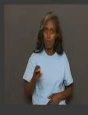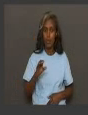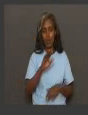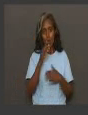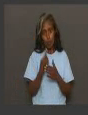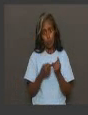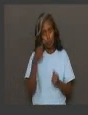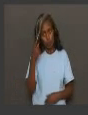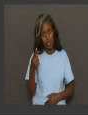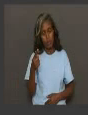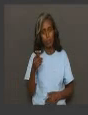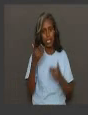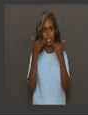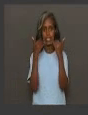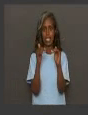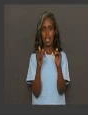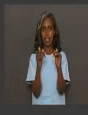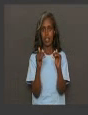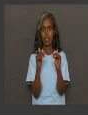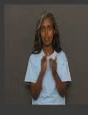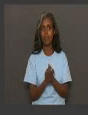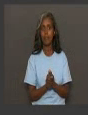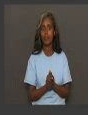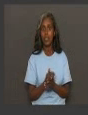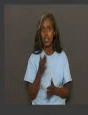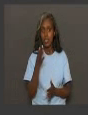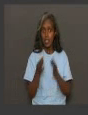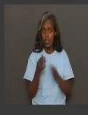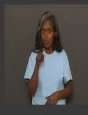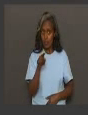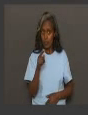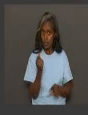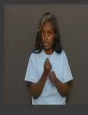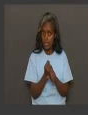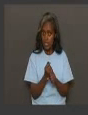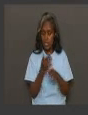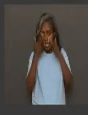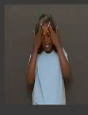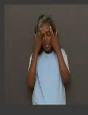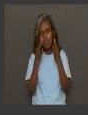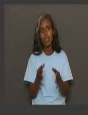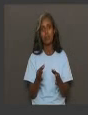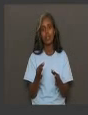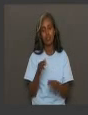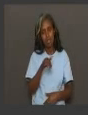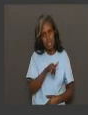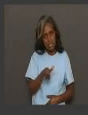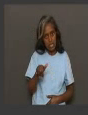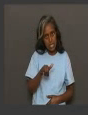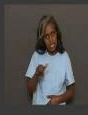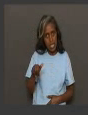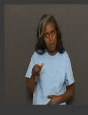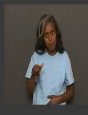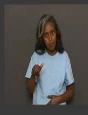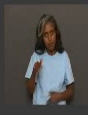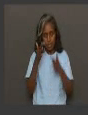one by a scalar. If we did, the determinant would be the same as